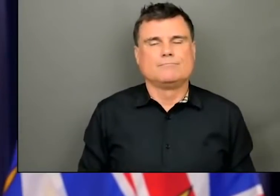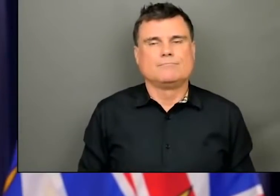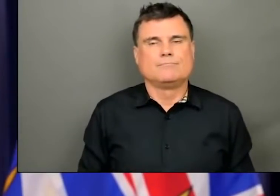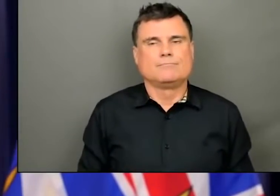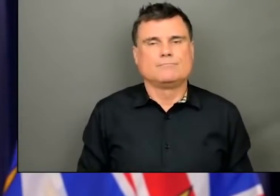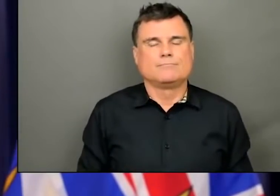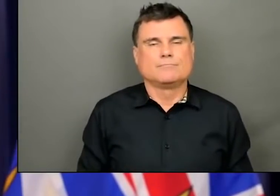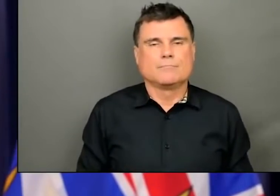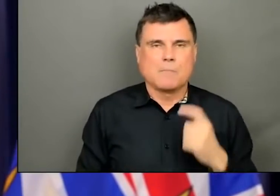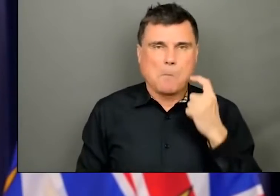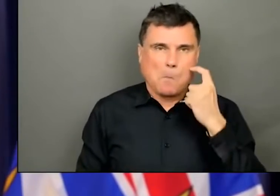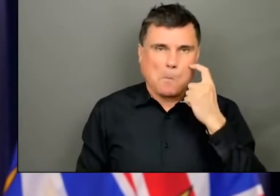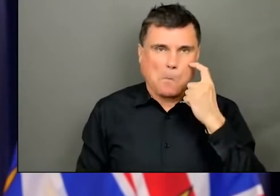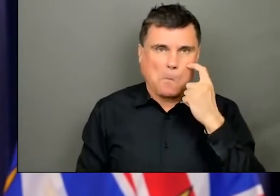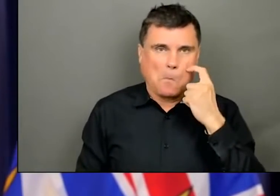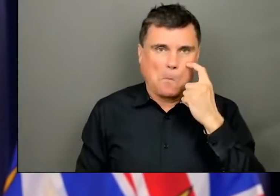expected.